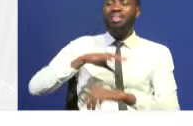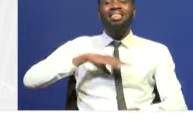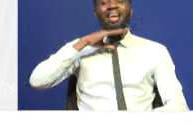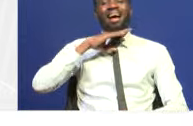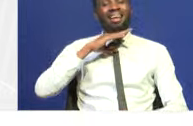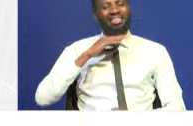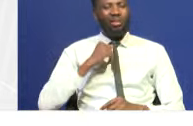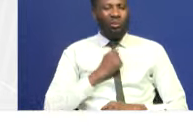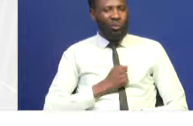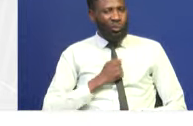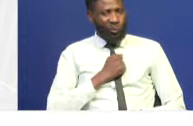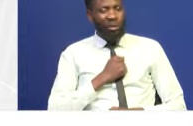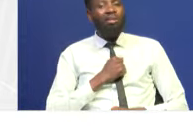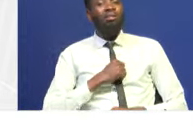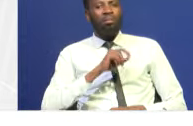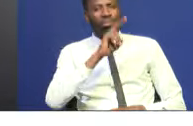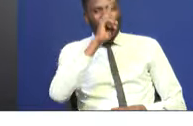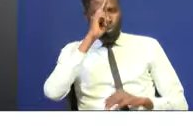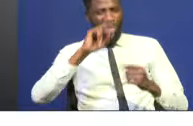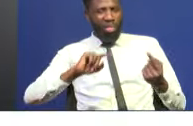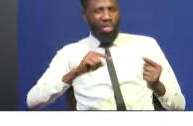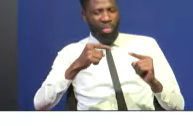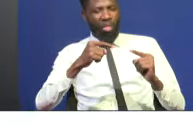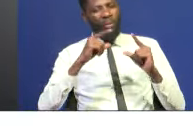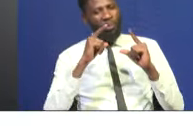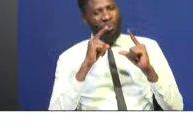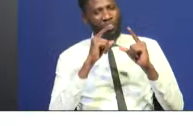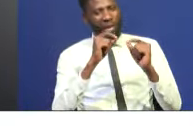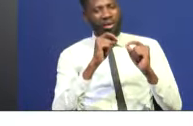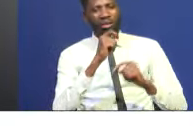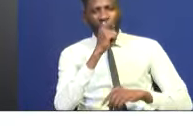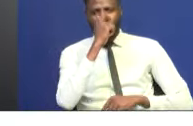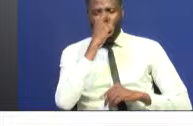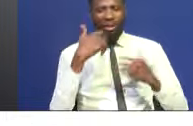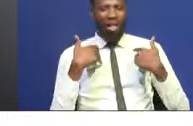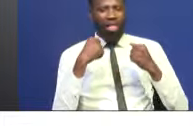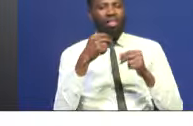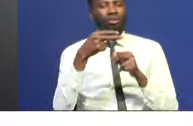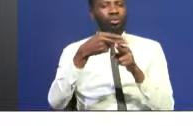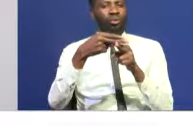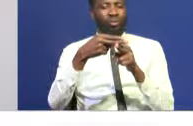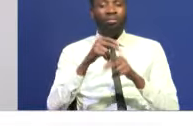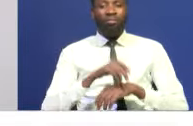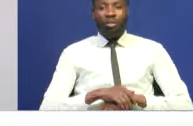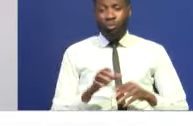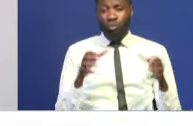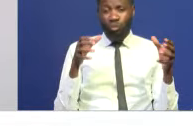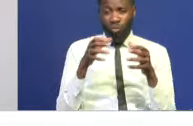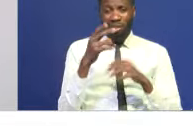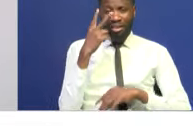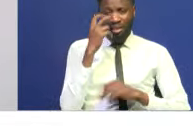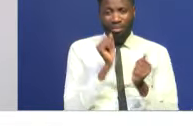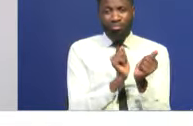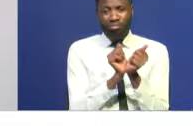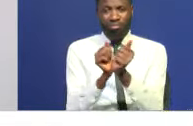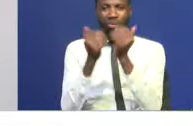speedy recovery to the injured officers. The suspects will be arraigned in court on Tuesday.